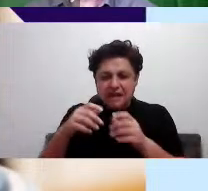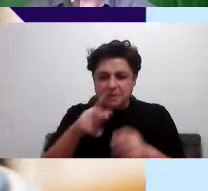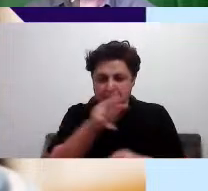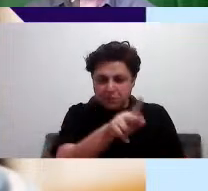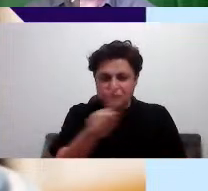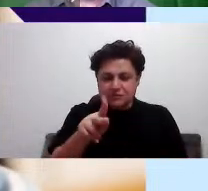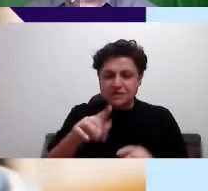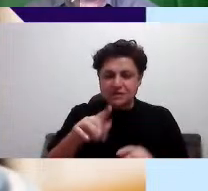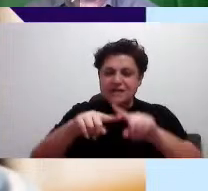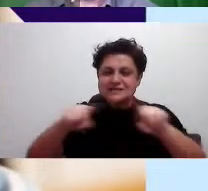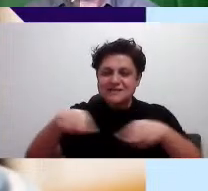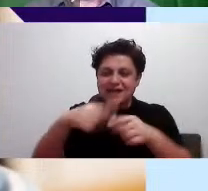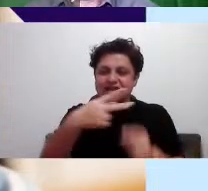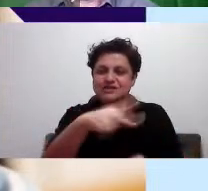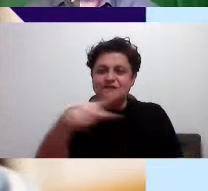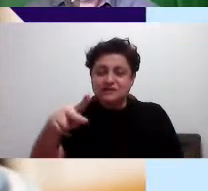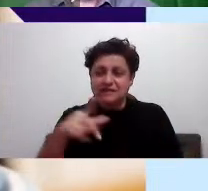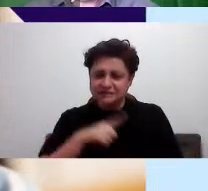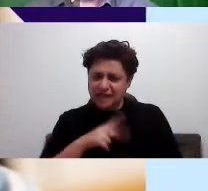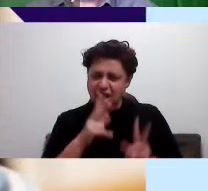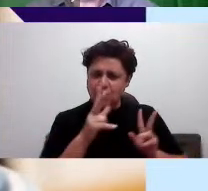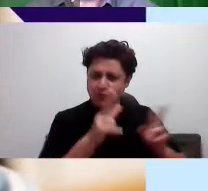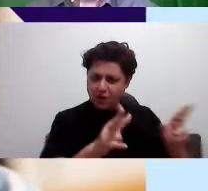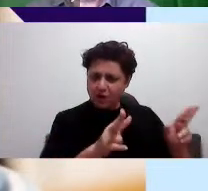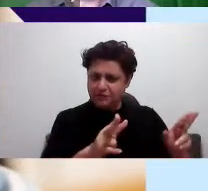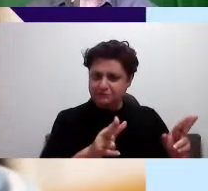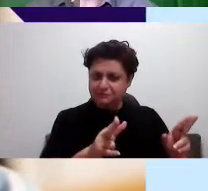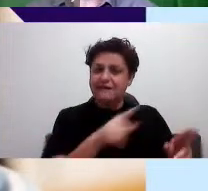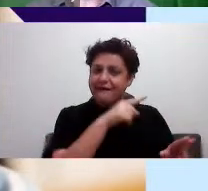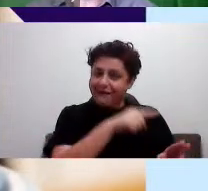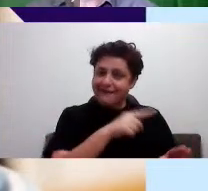she's still falling behind. So she's not keeping up